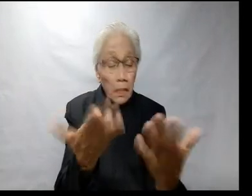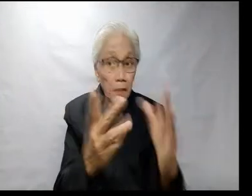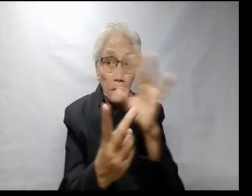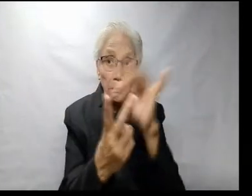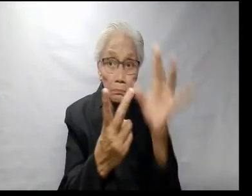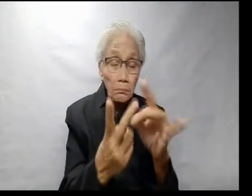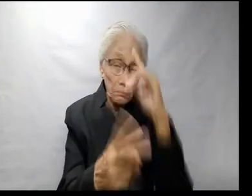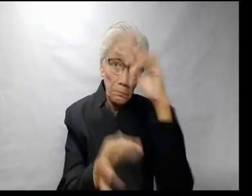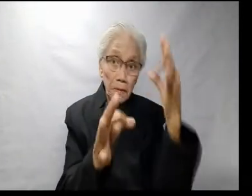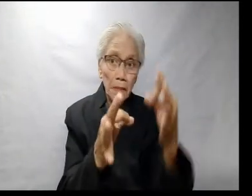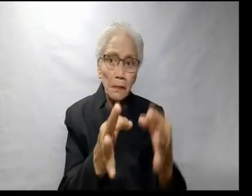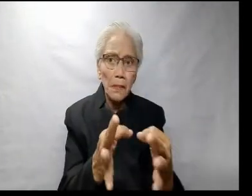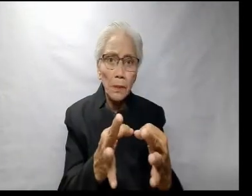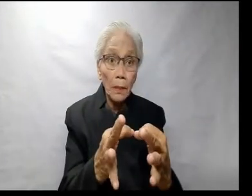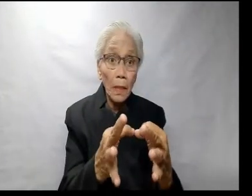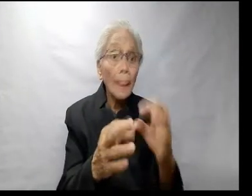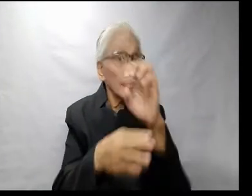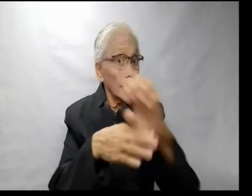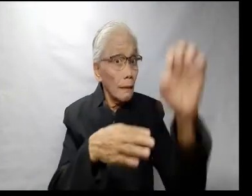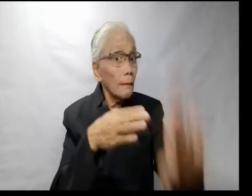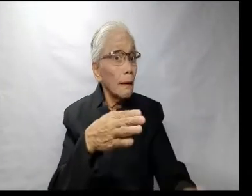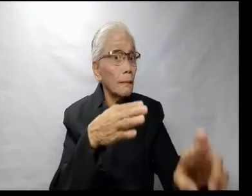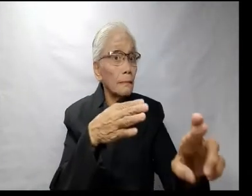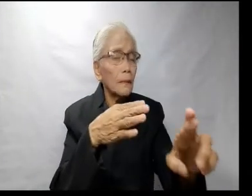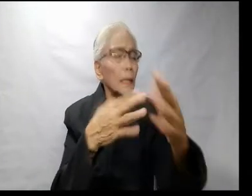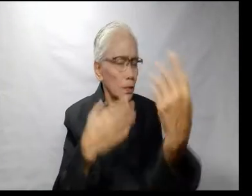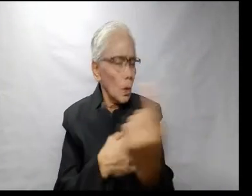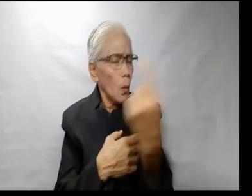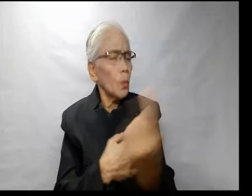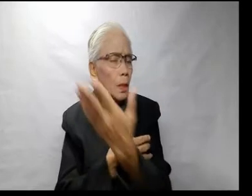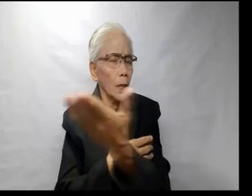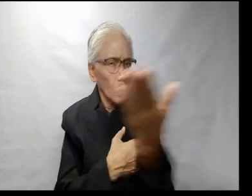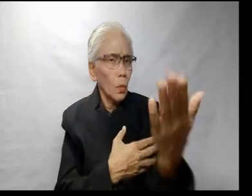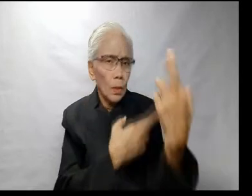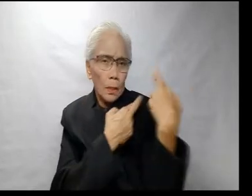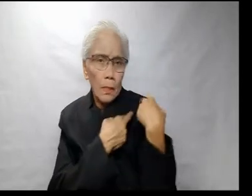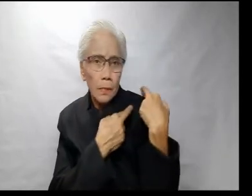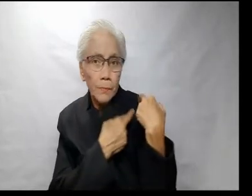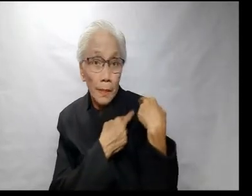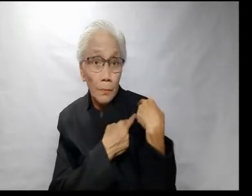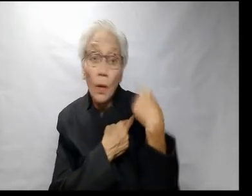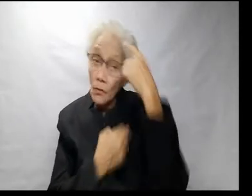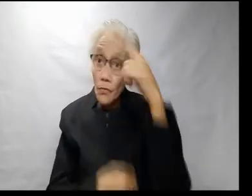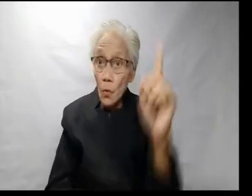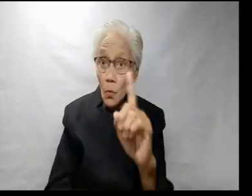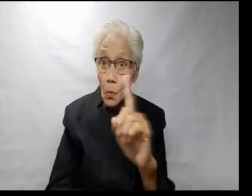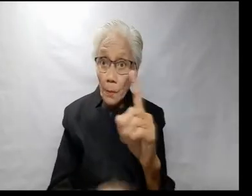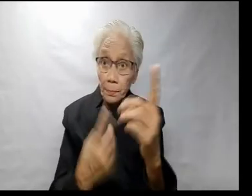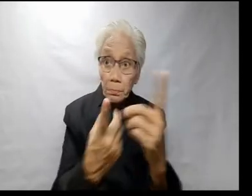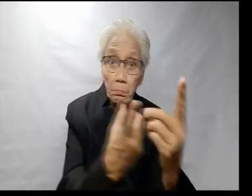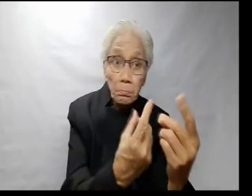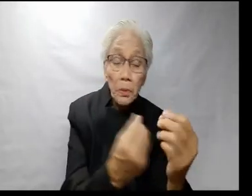event. It is a choice, a decision. The bottom line is that only you are